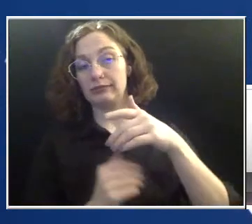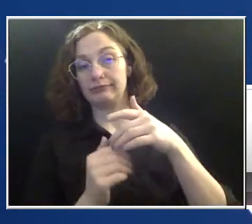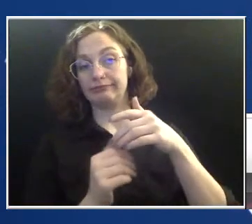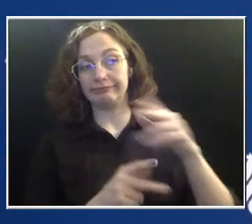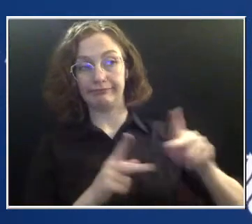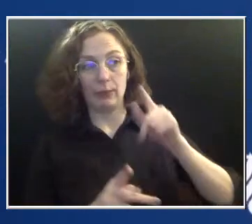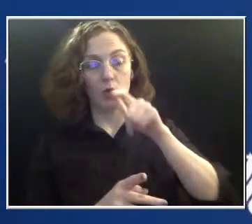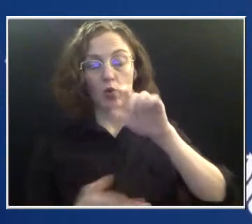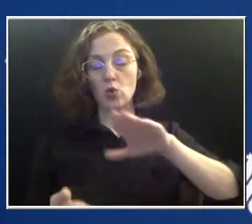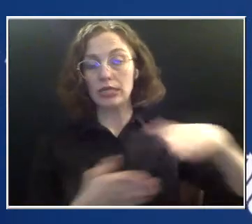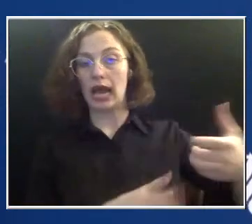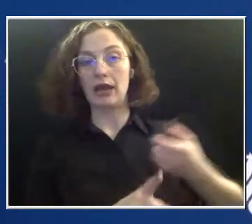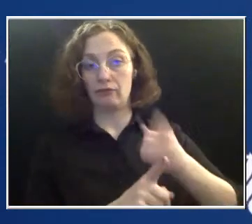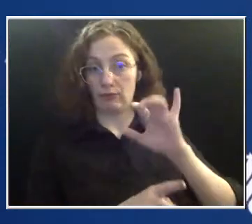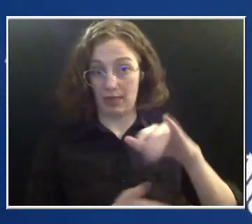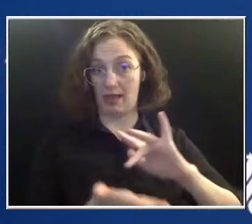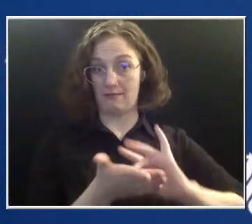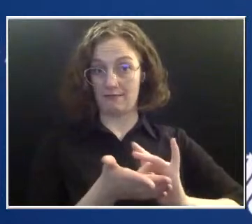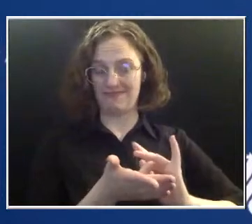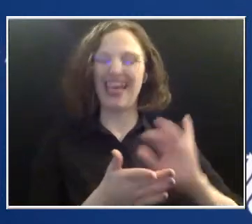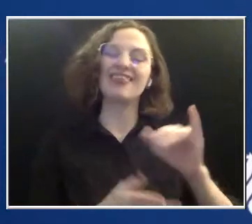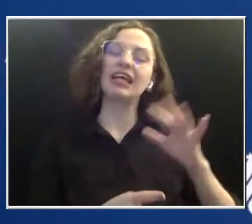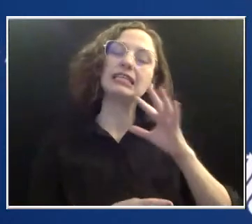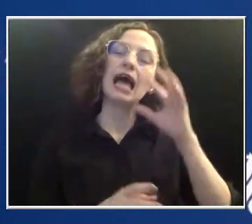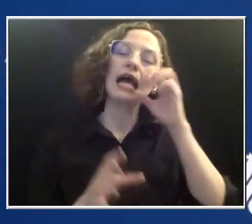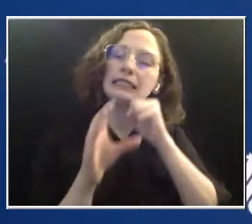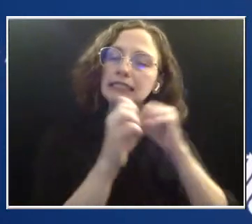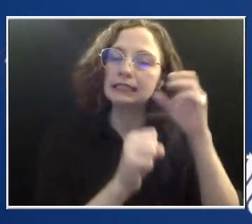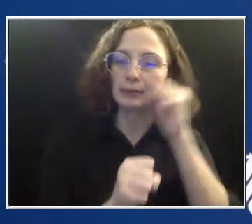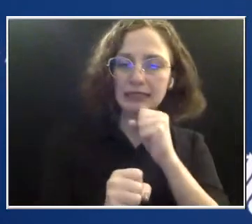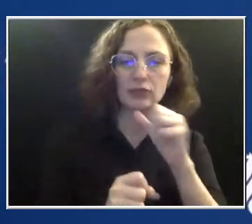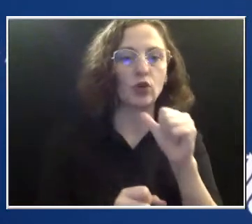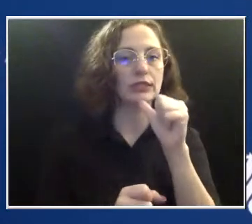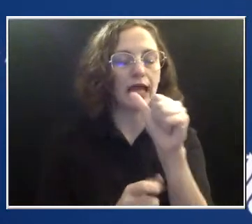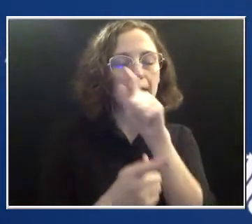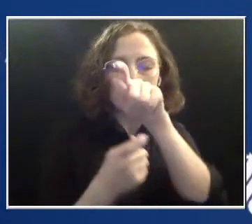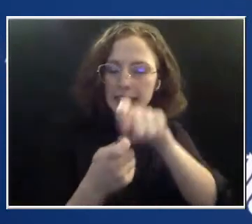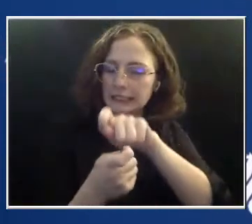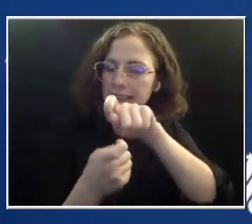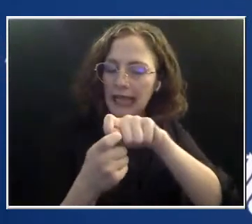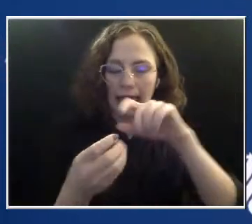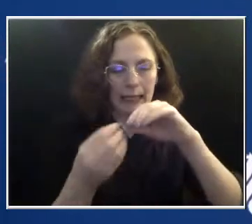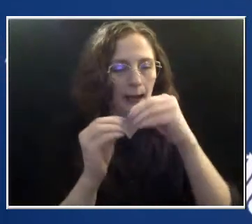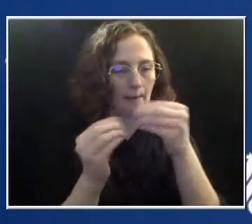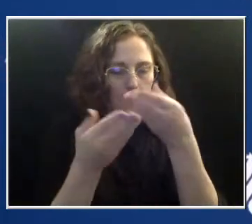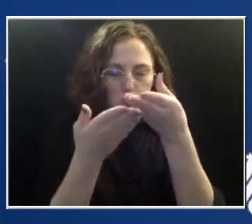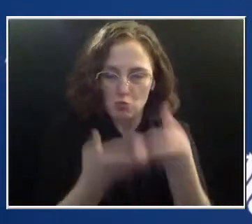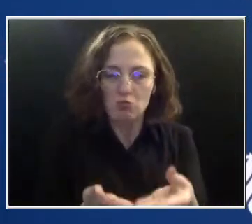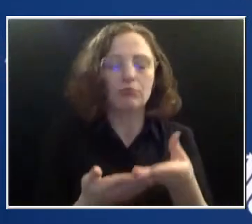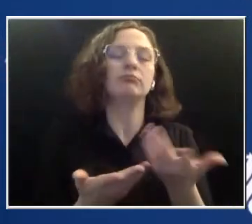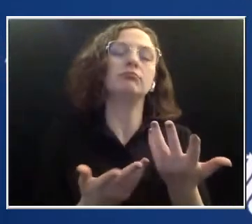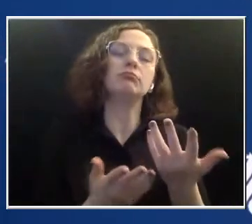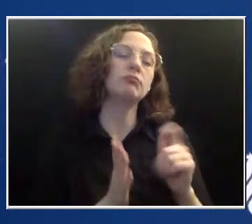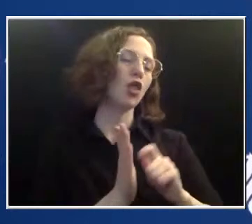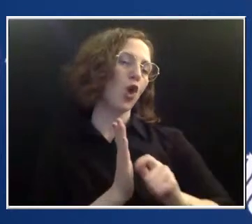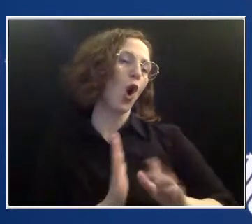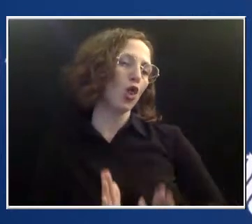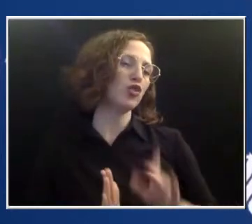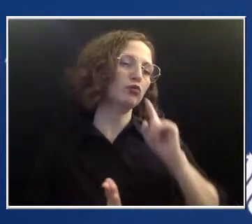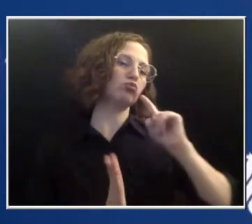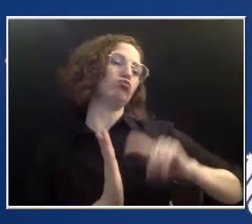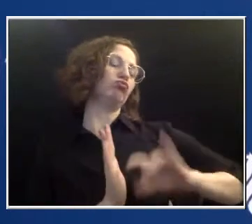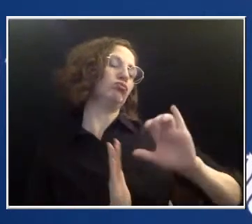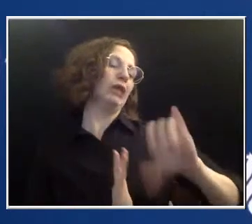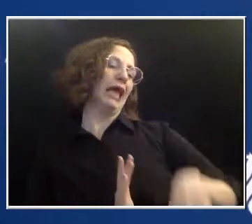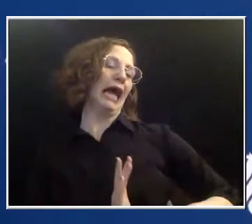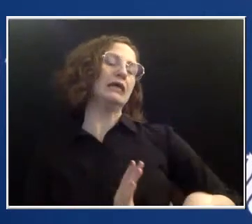There is imprecision there, and the authors note that. And again, it is a meta-analysis, but we have to take each study on